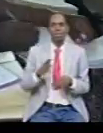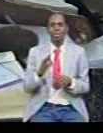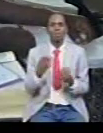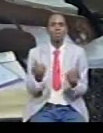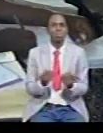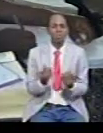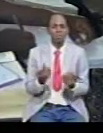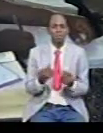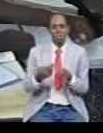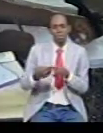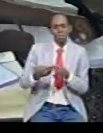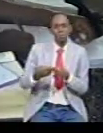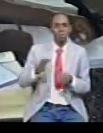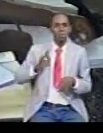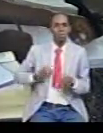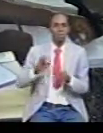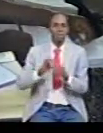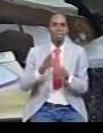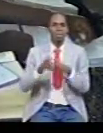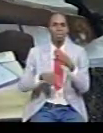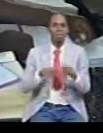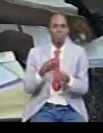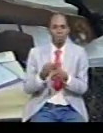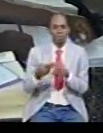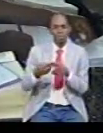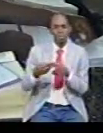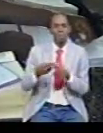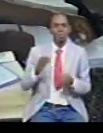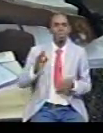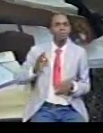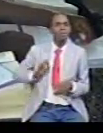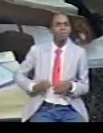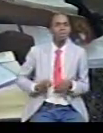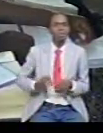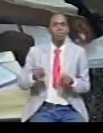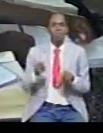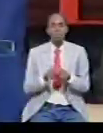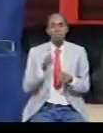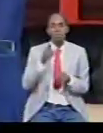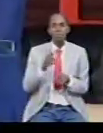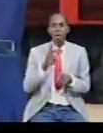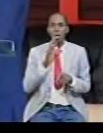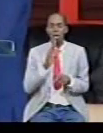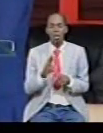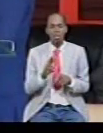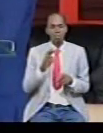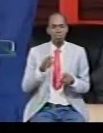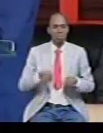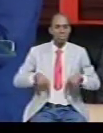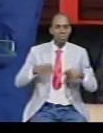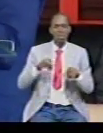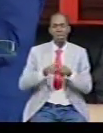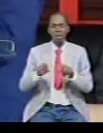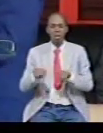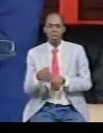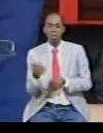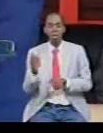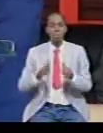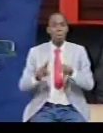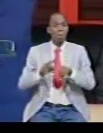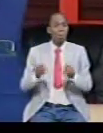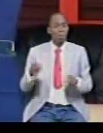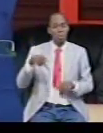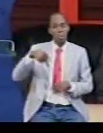temporary gain in the world, temporary gain as you have been living like other people. But Paul the Apostle